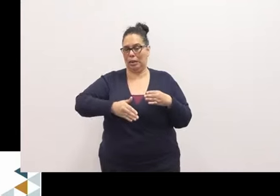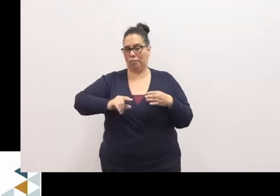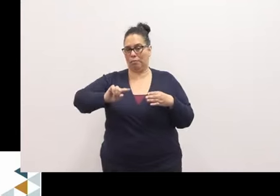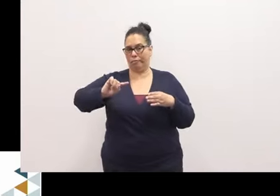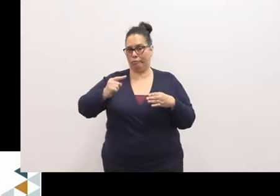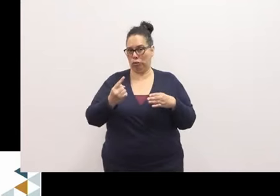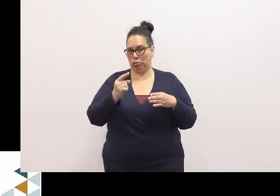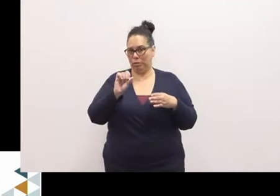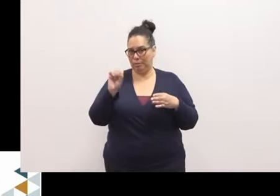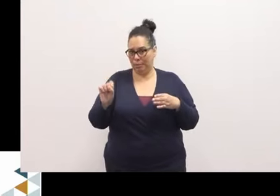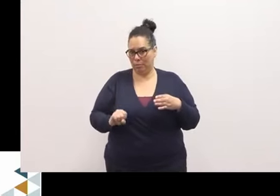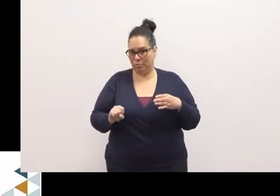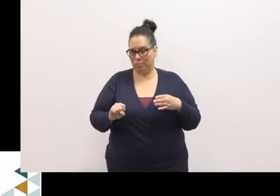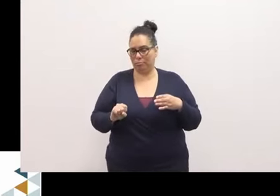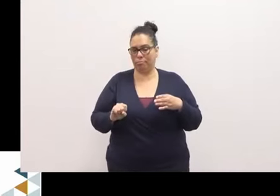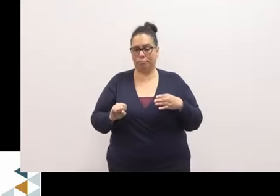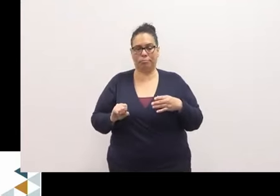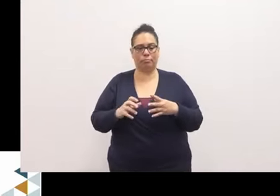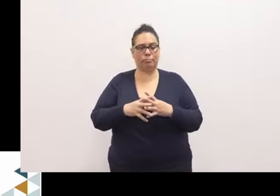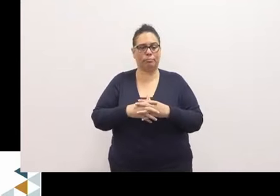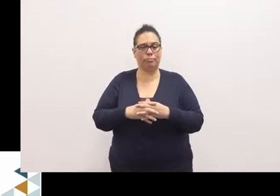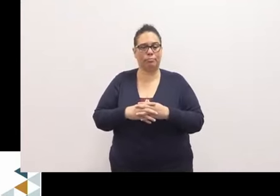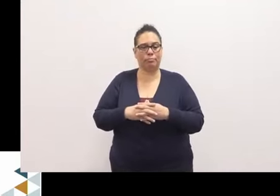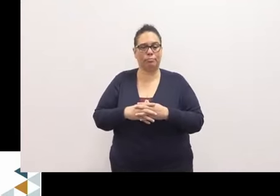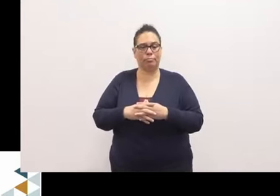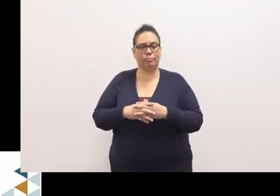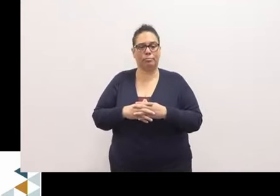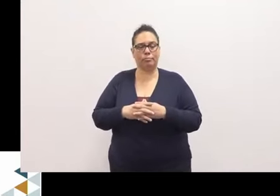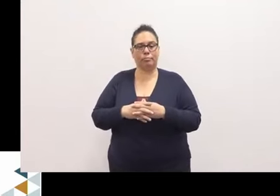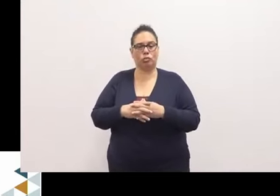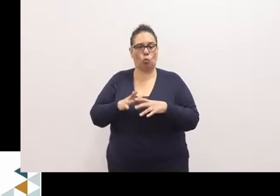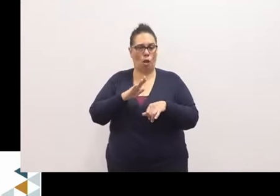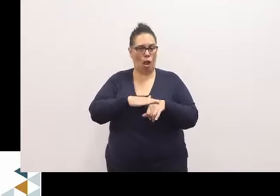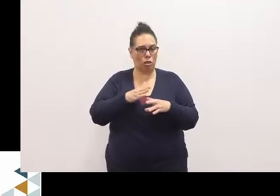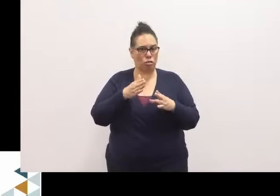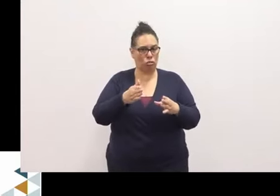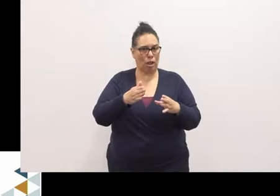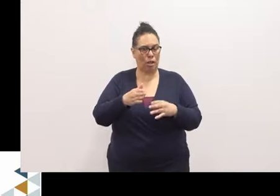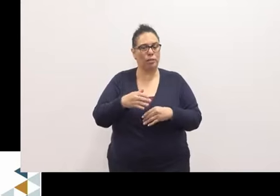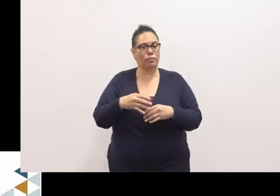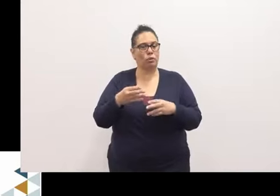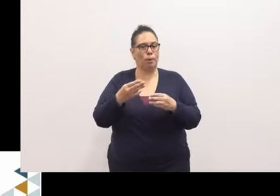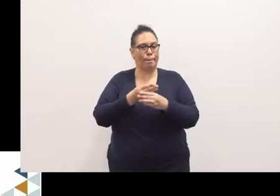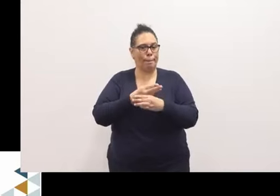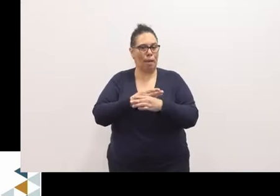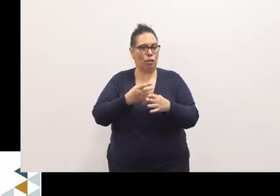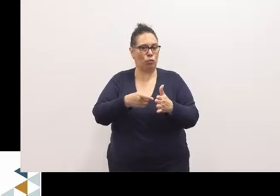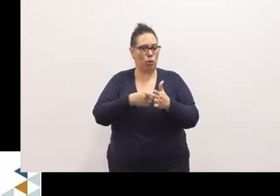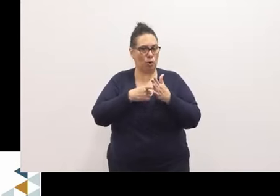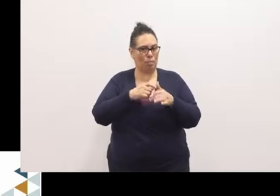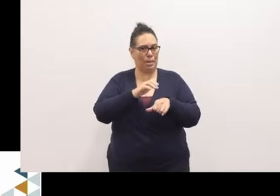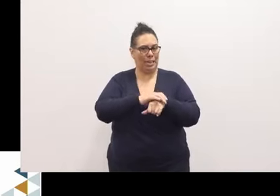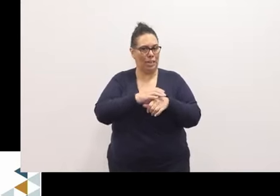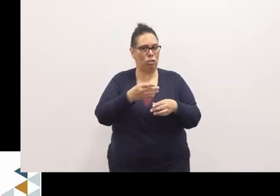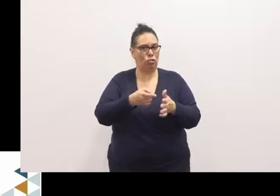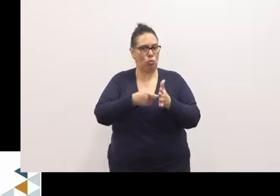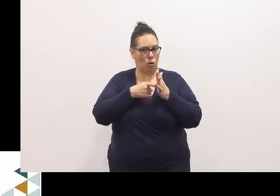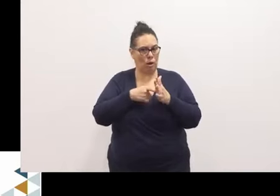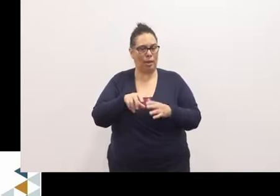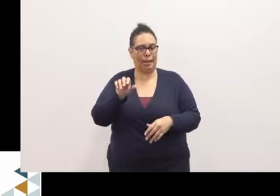their first semester. So A through G, meeting that A through G requirement of the math and English.